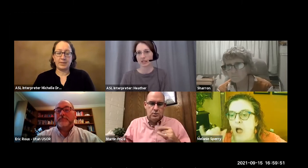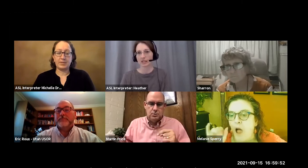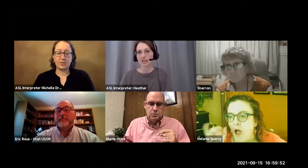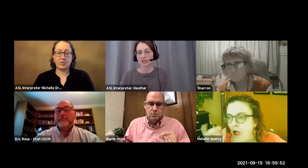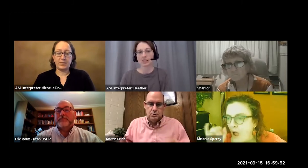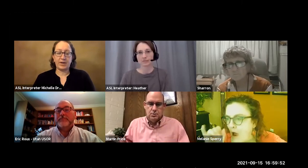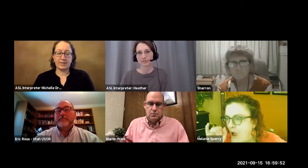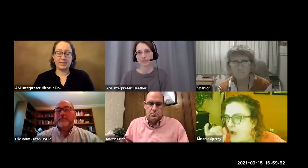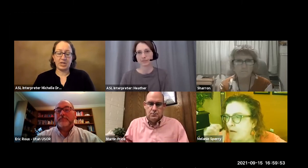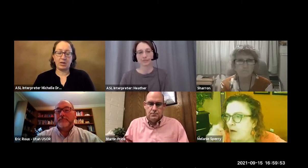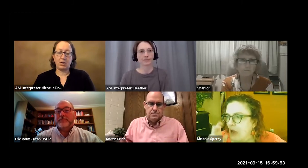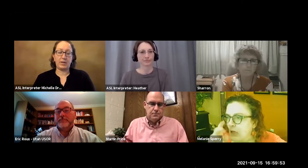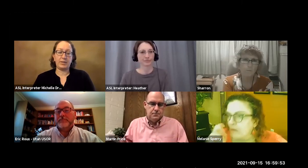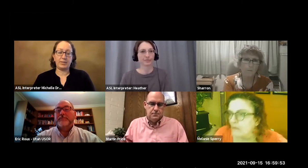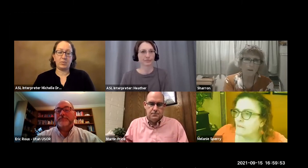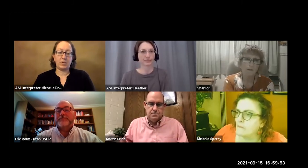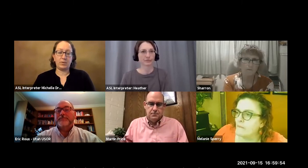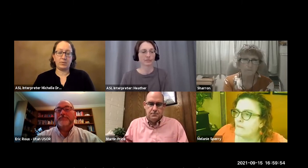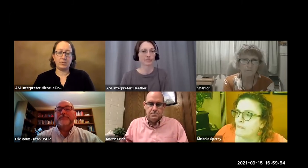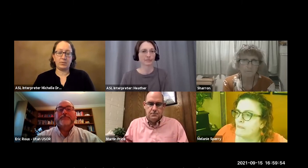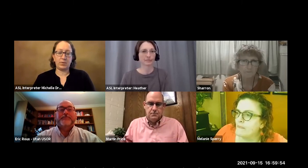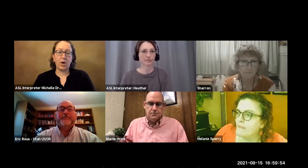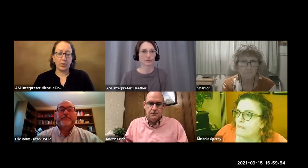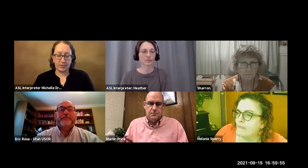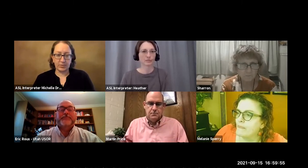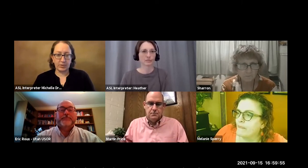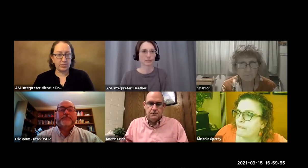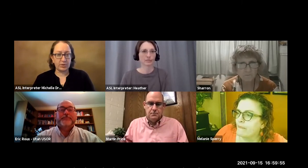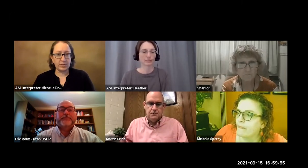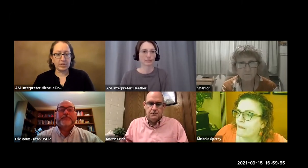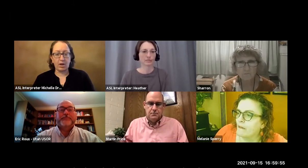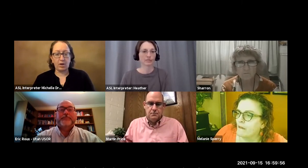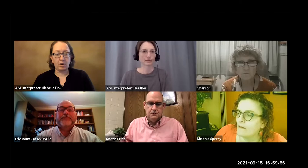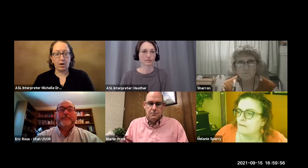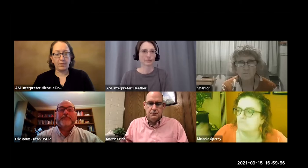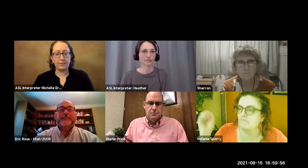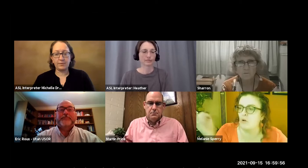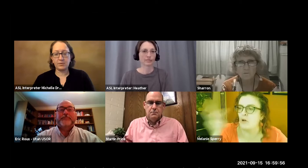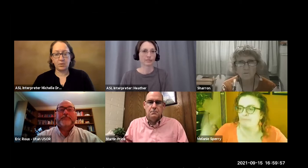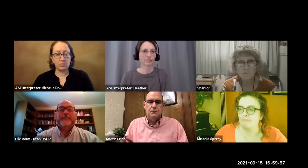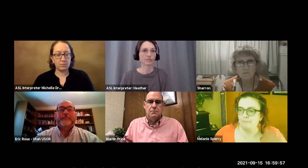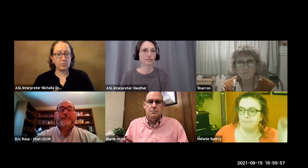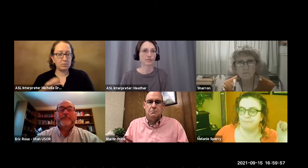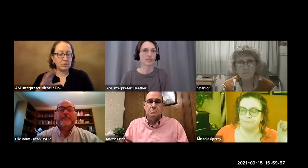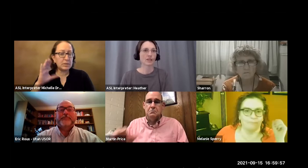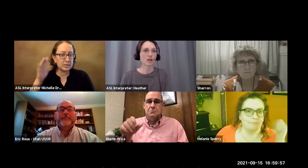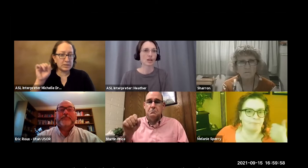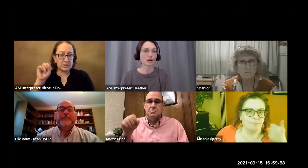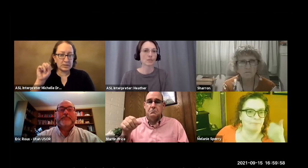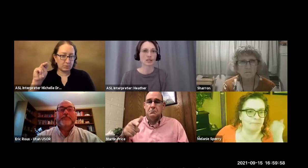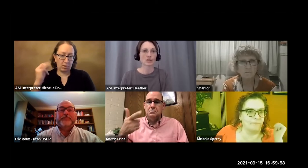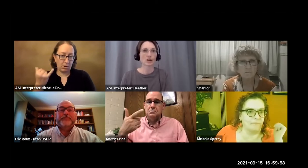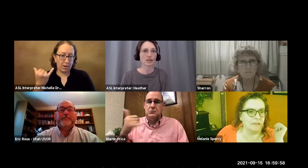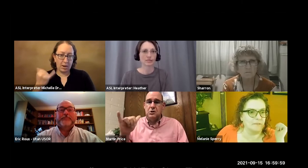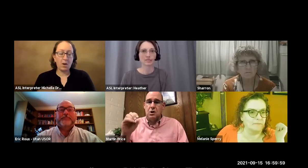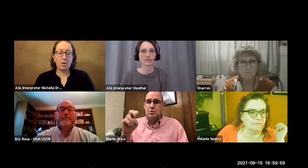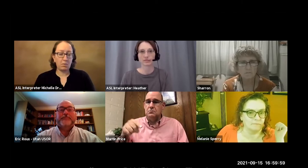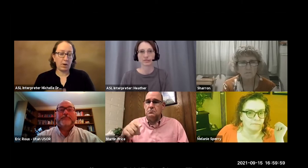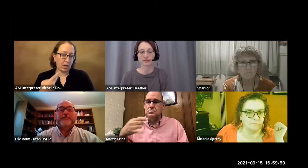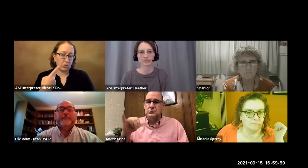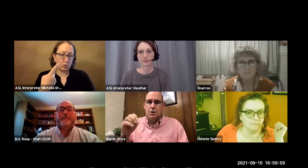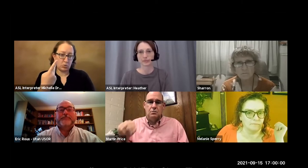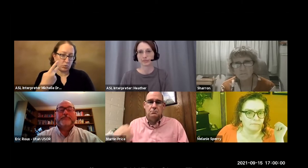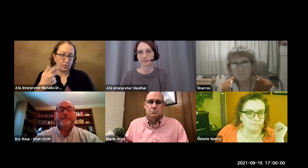And Martin says, just whoever has the chat on is the host is the one who turns the chat on or off. So. Okay, Pam says, okay.